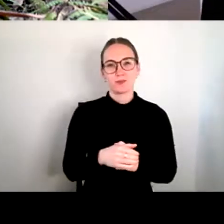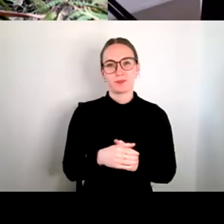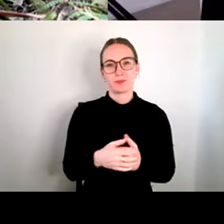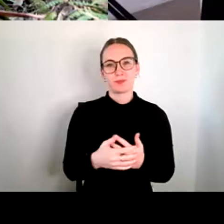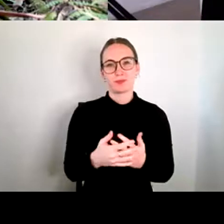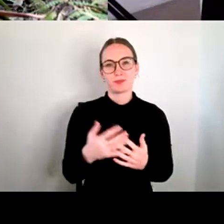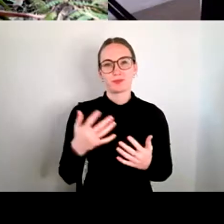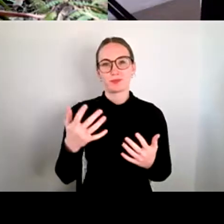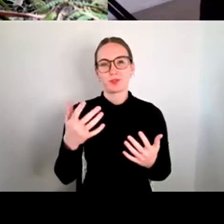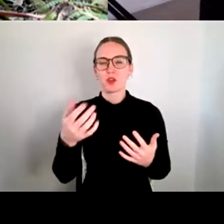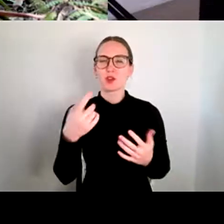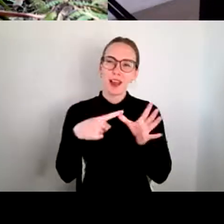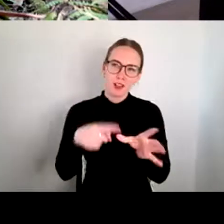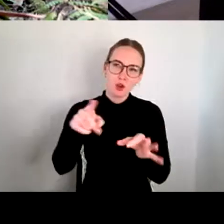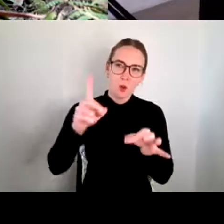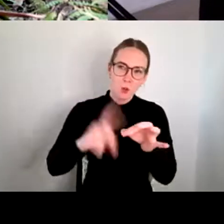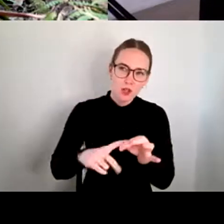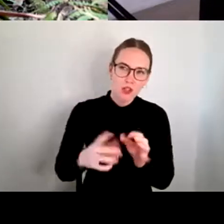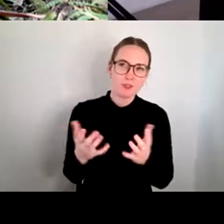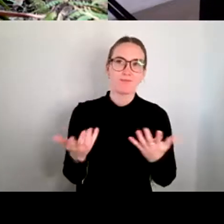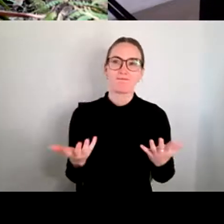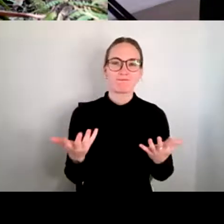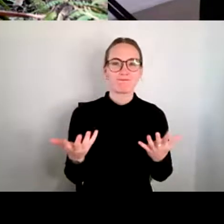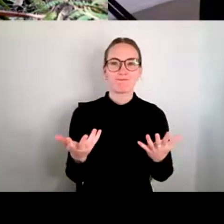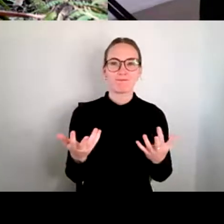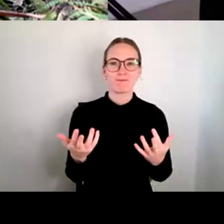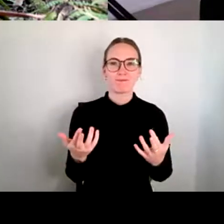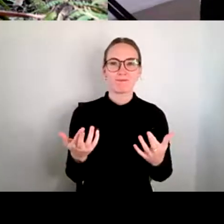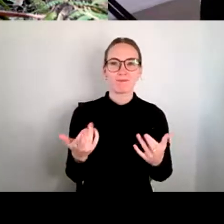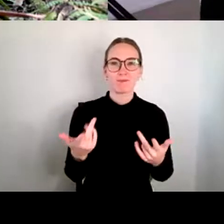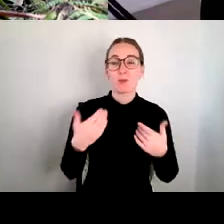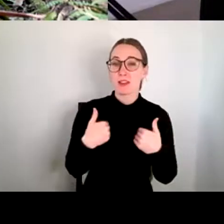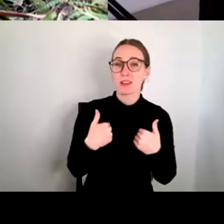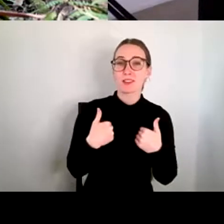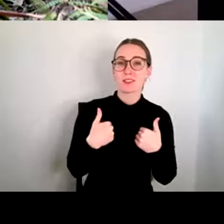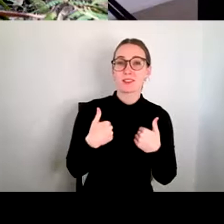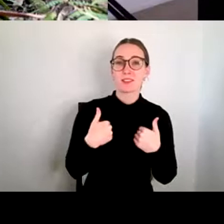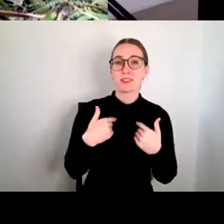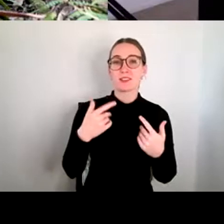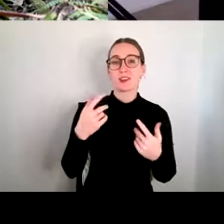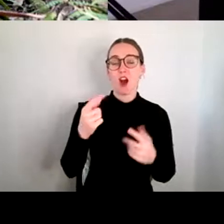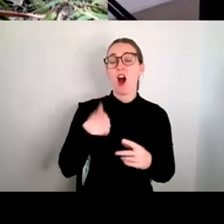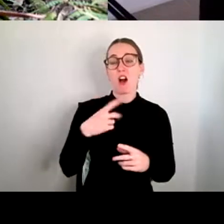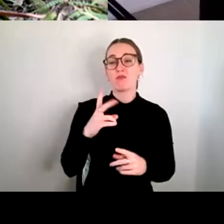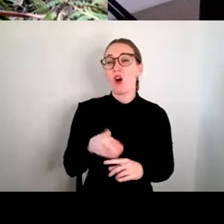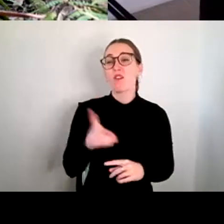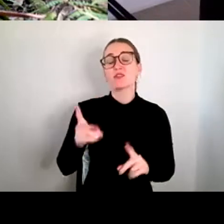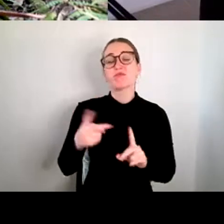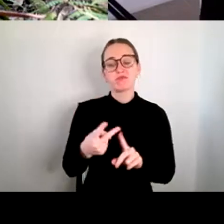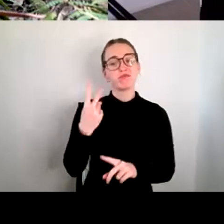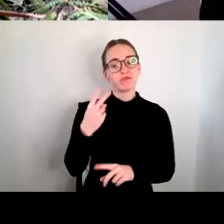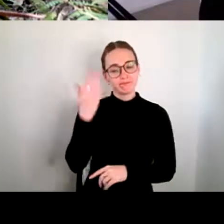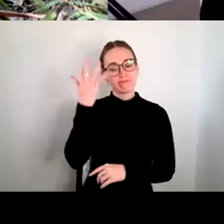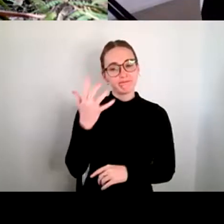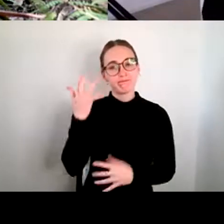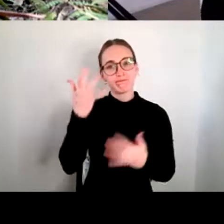to tap into, for me, it is something I come back to often. And